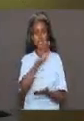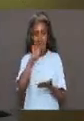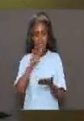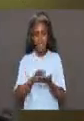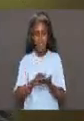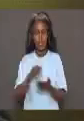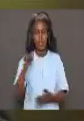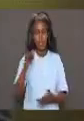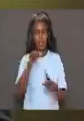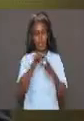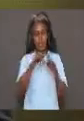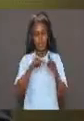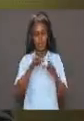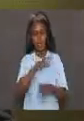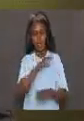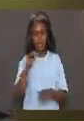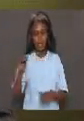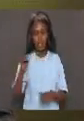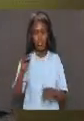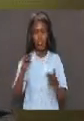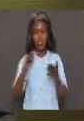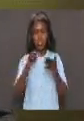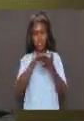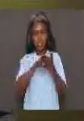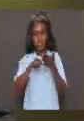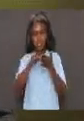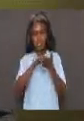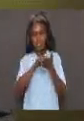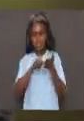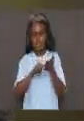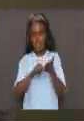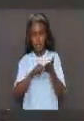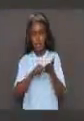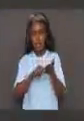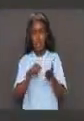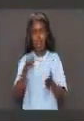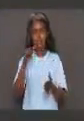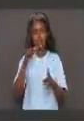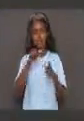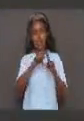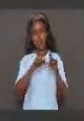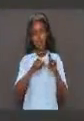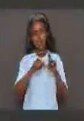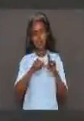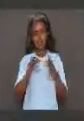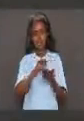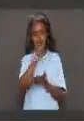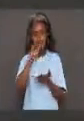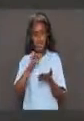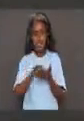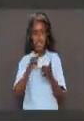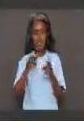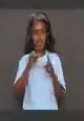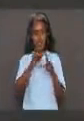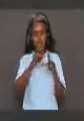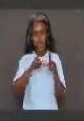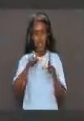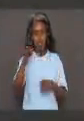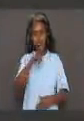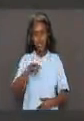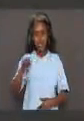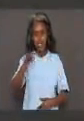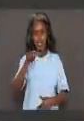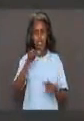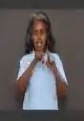angles and inscribed angles. A central angle of a circle is